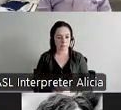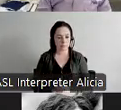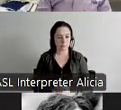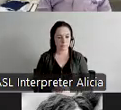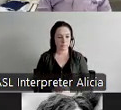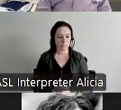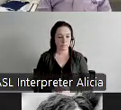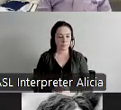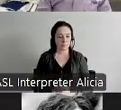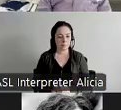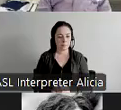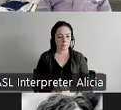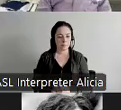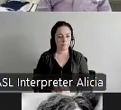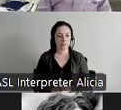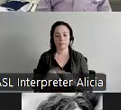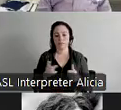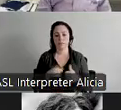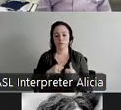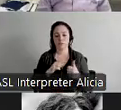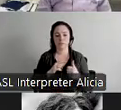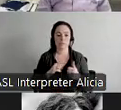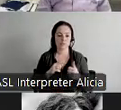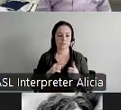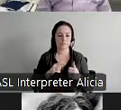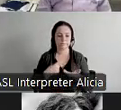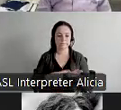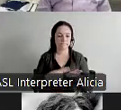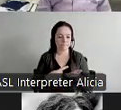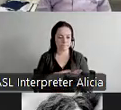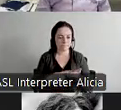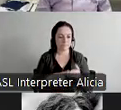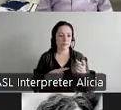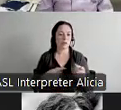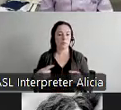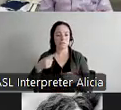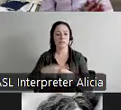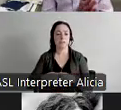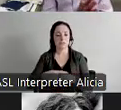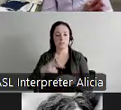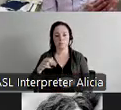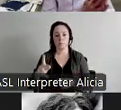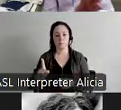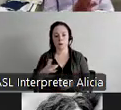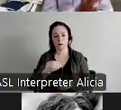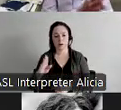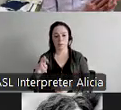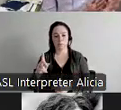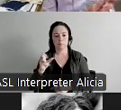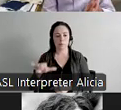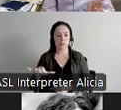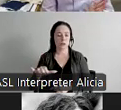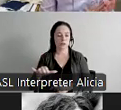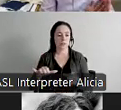So the first thing that came up was the intersection of Park and Berkeley formerly